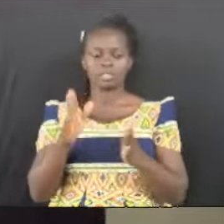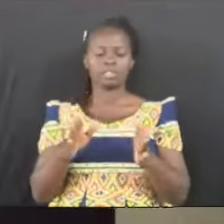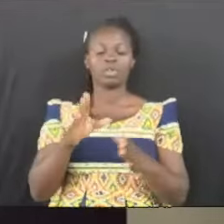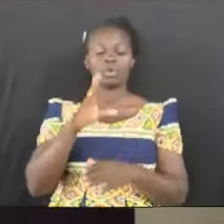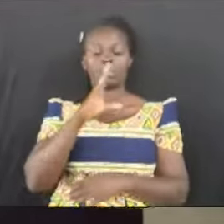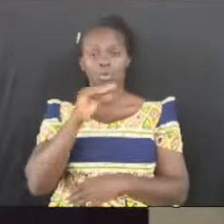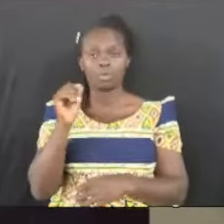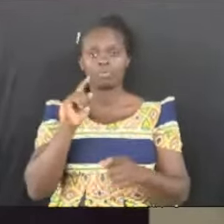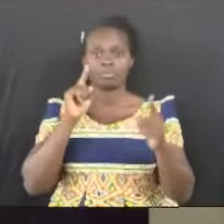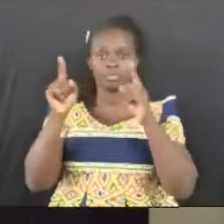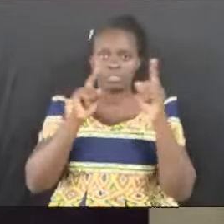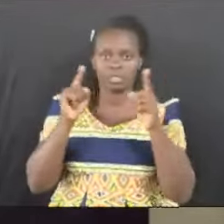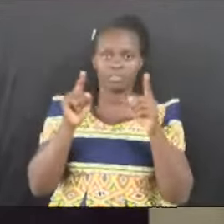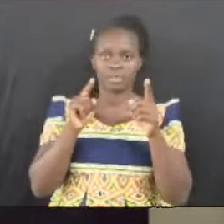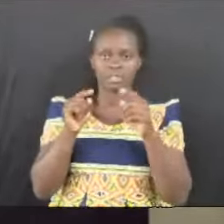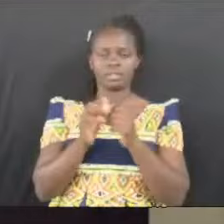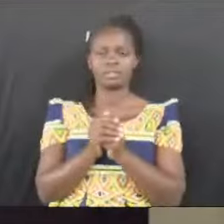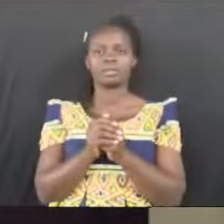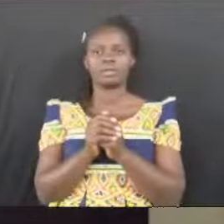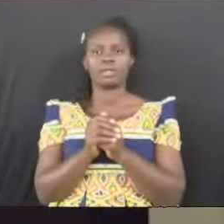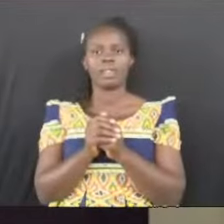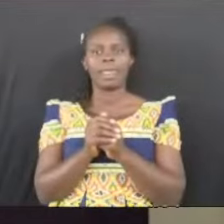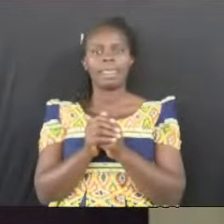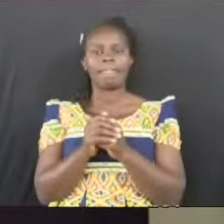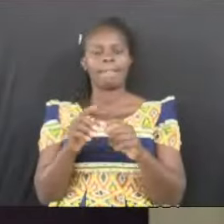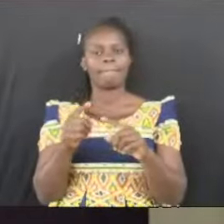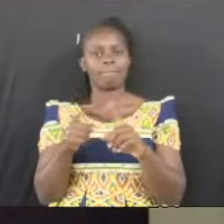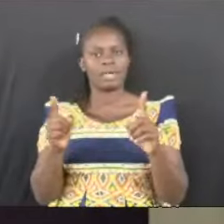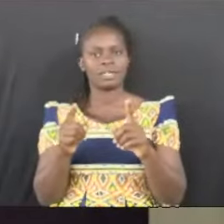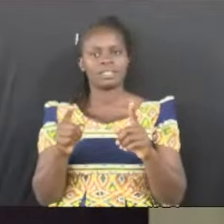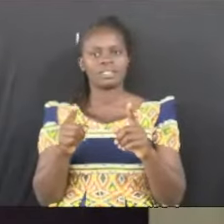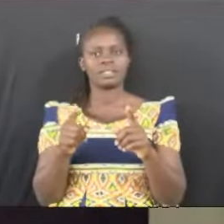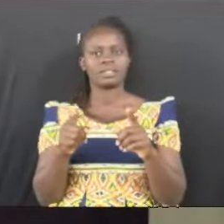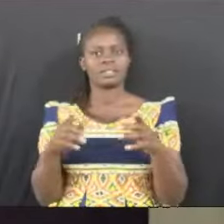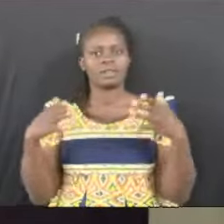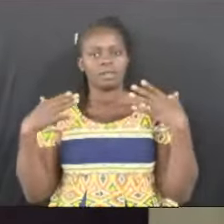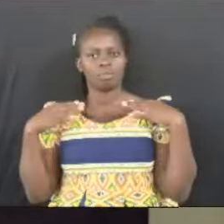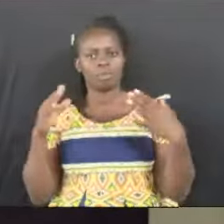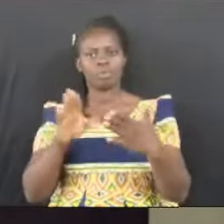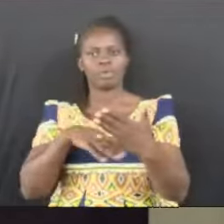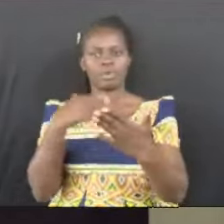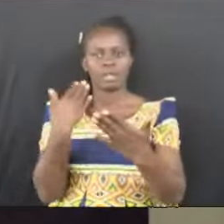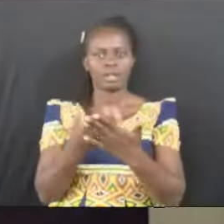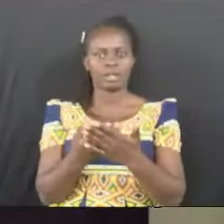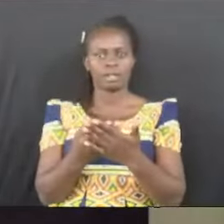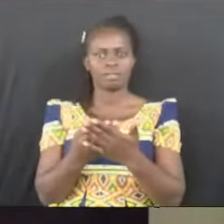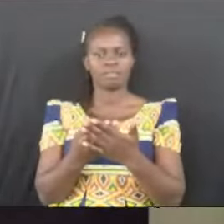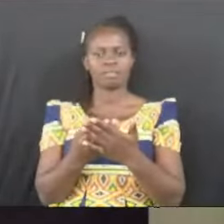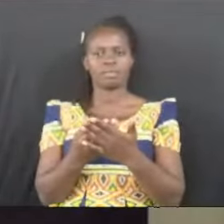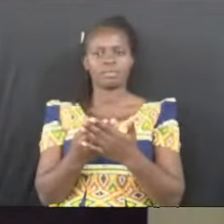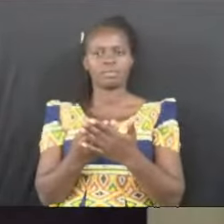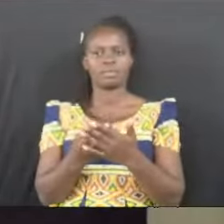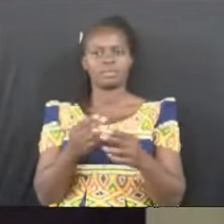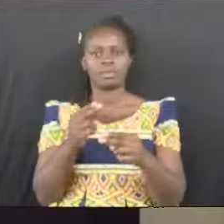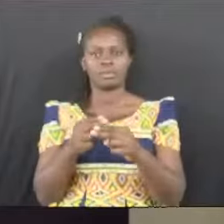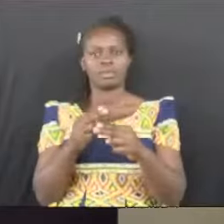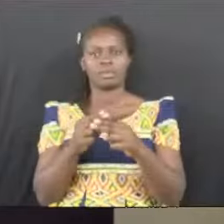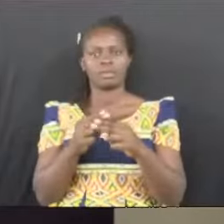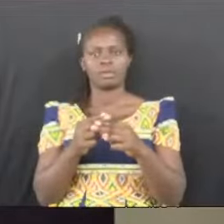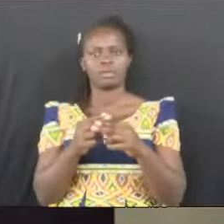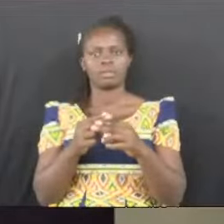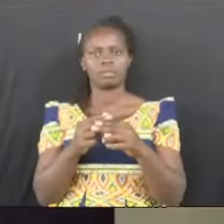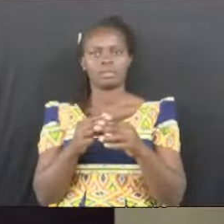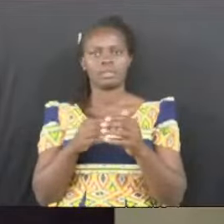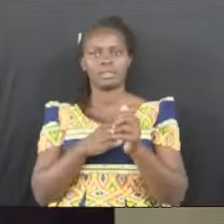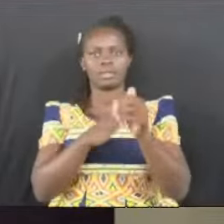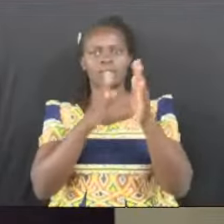But nobody leave according to the promise that really God wanted, establish them in the promised